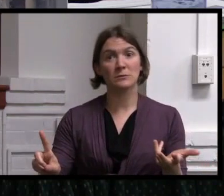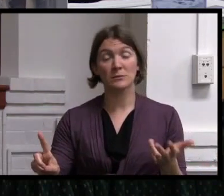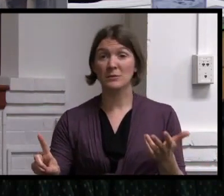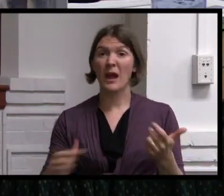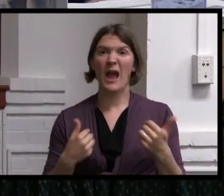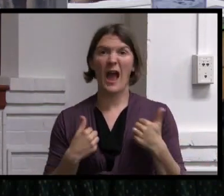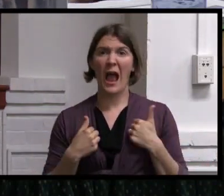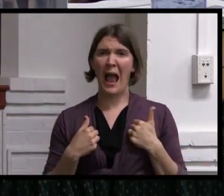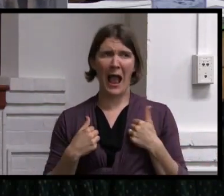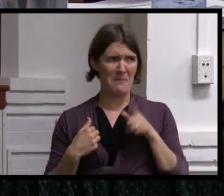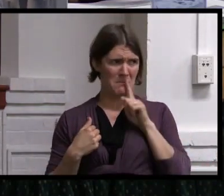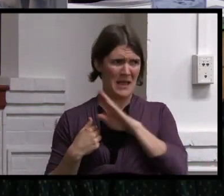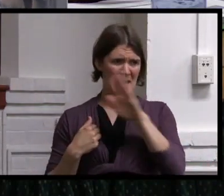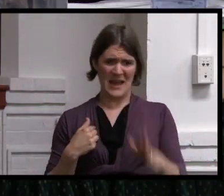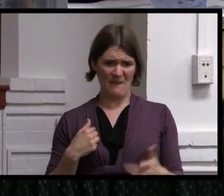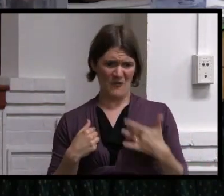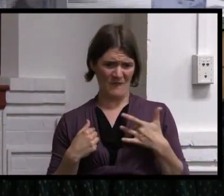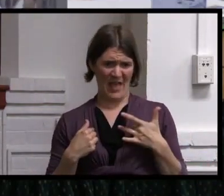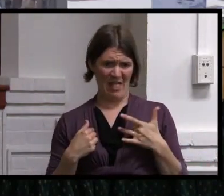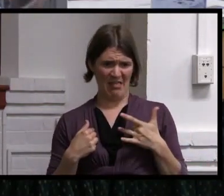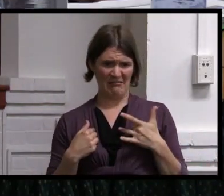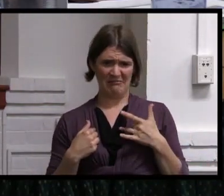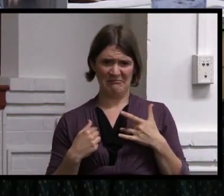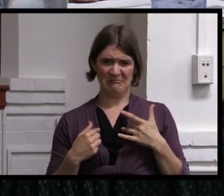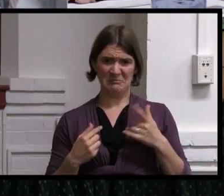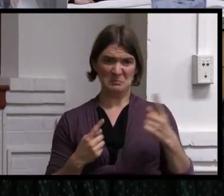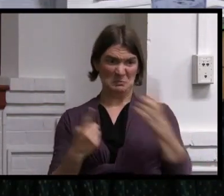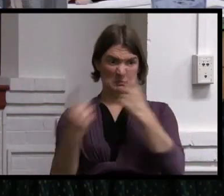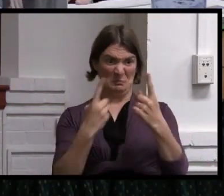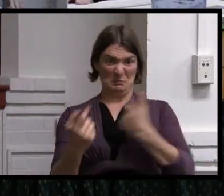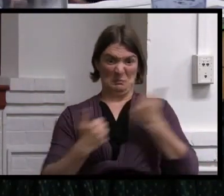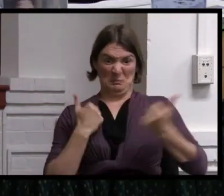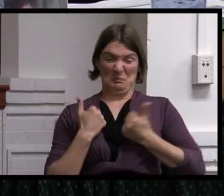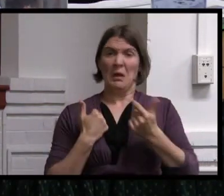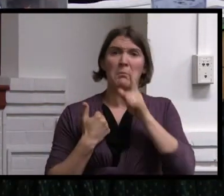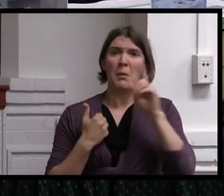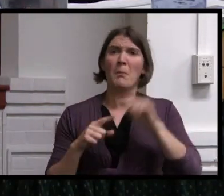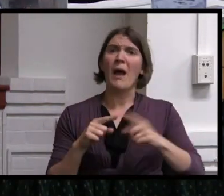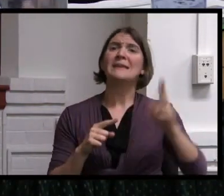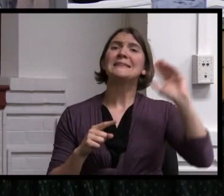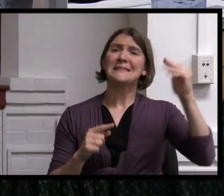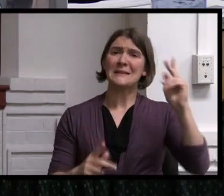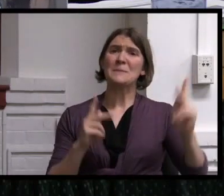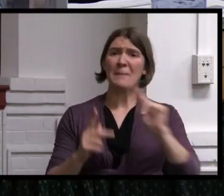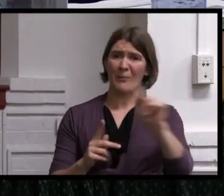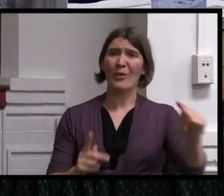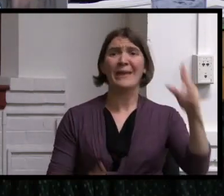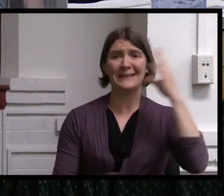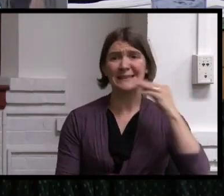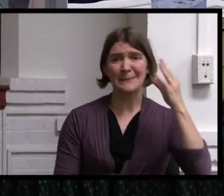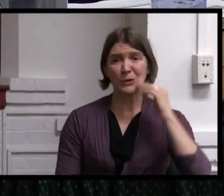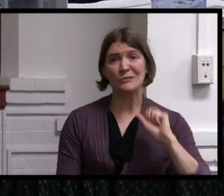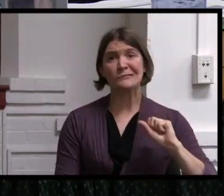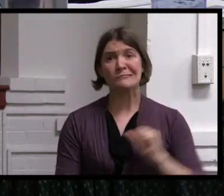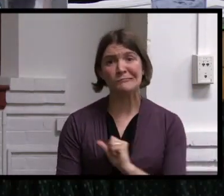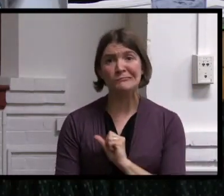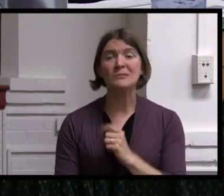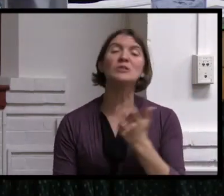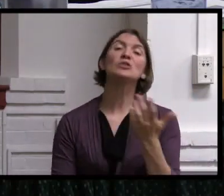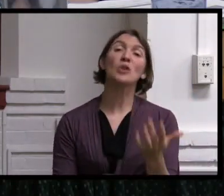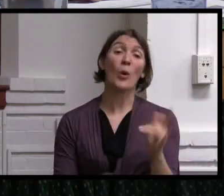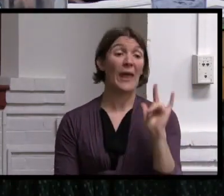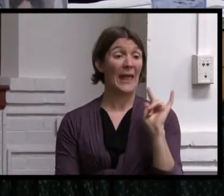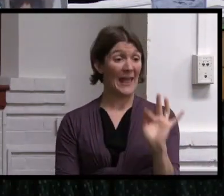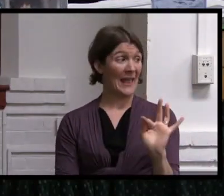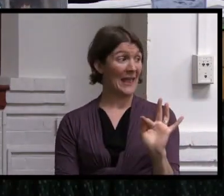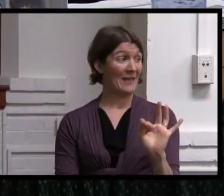I've never felt harassed, but I can feel the tension from people that are feeling worn down by it. And I think if we move